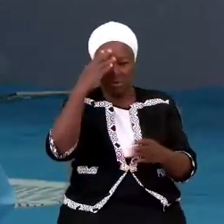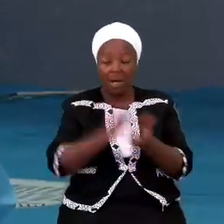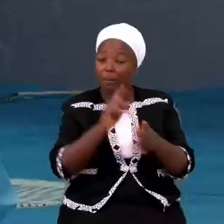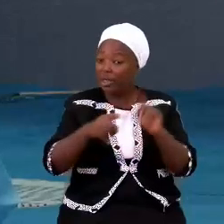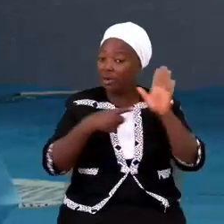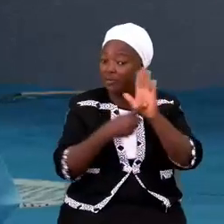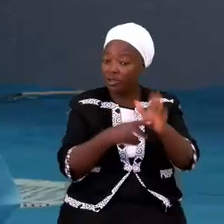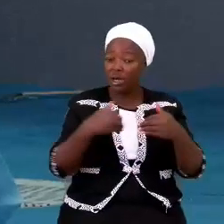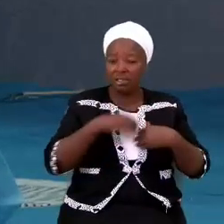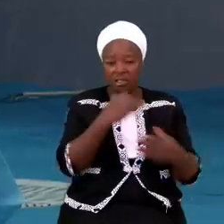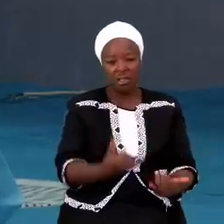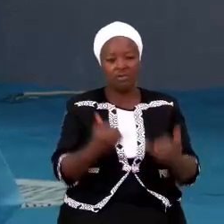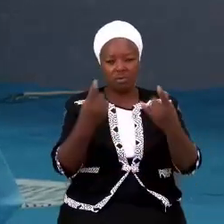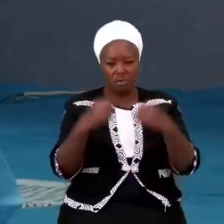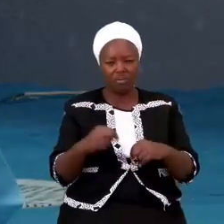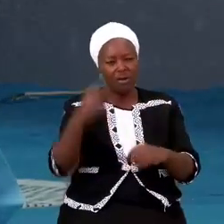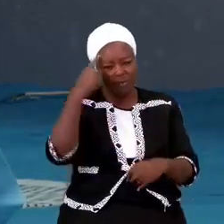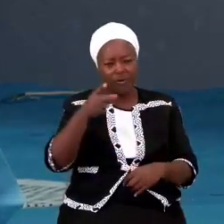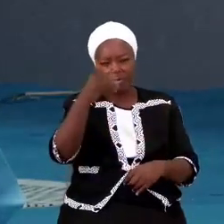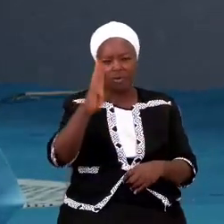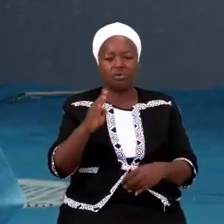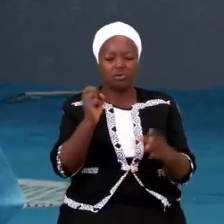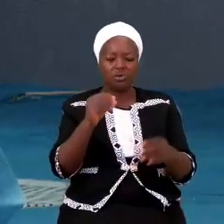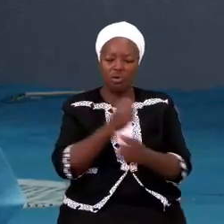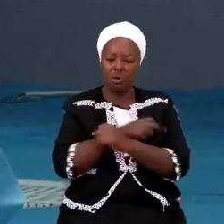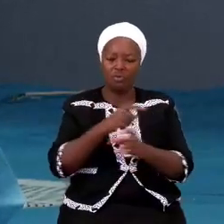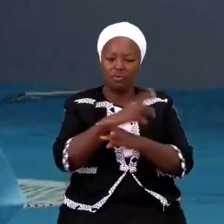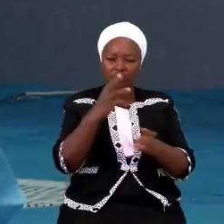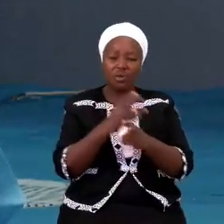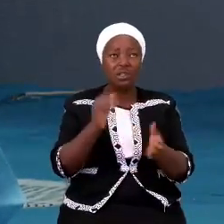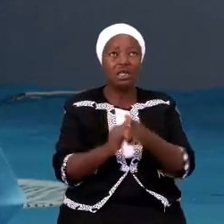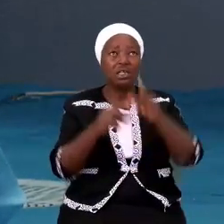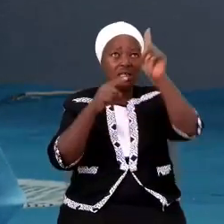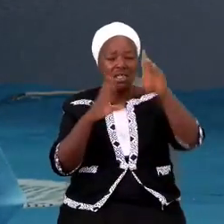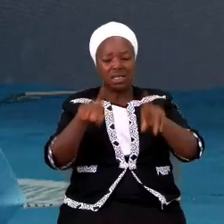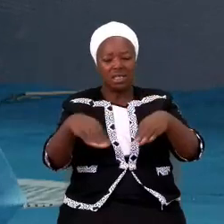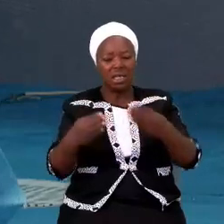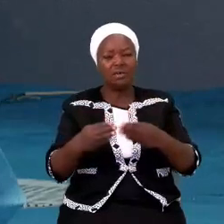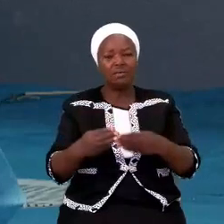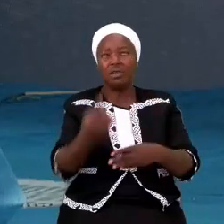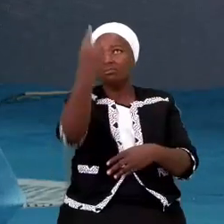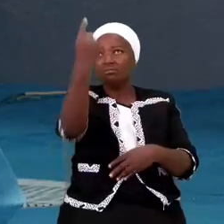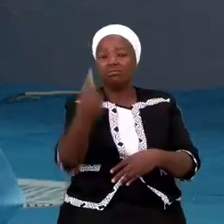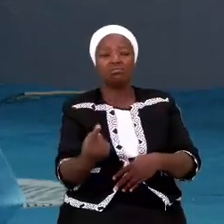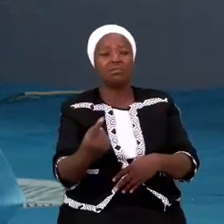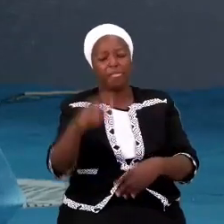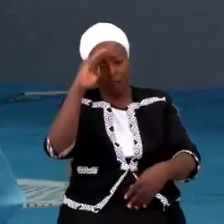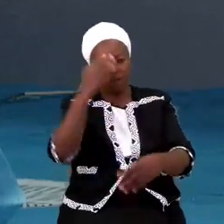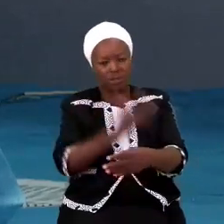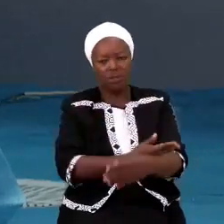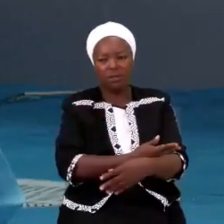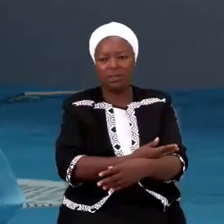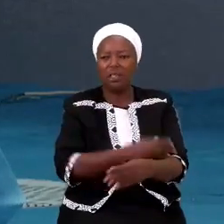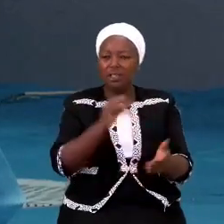only begotten Son, that whosoever, there's no discrimination, whosoever, there's no